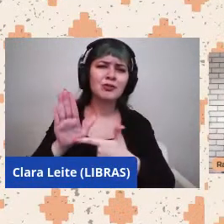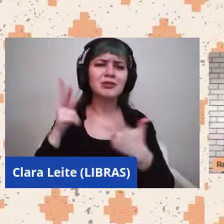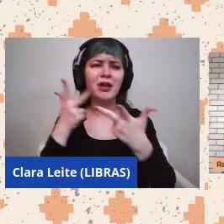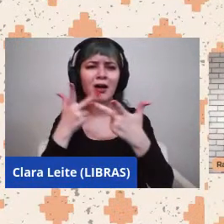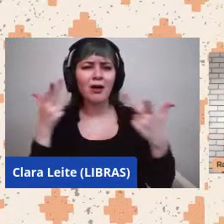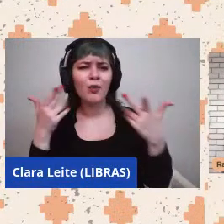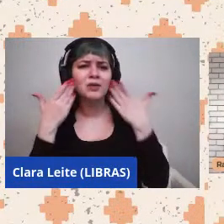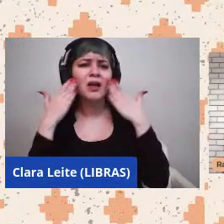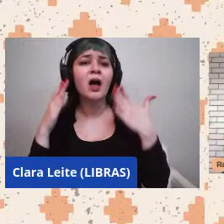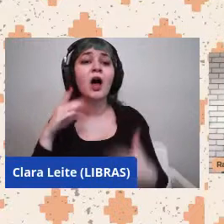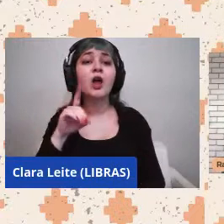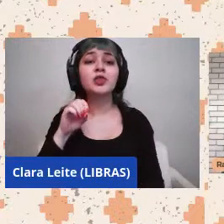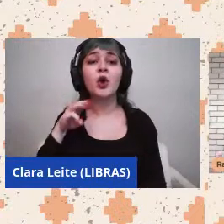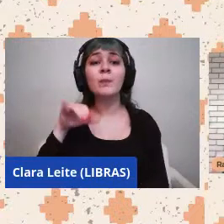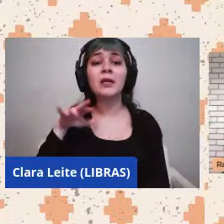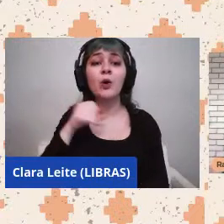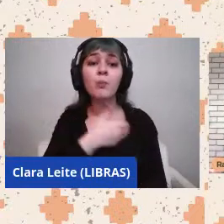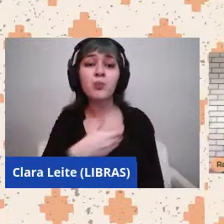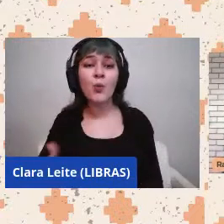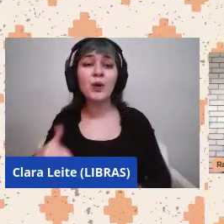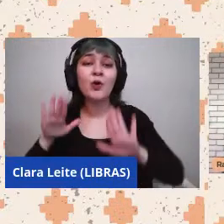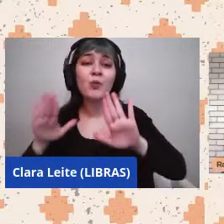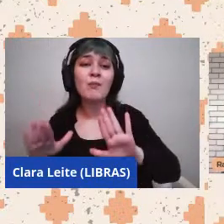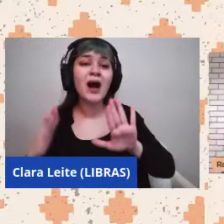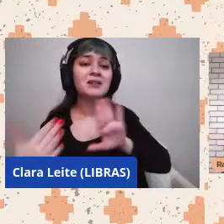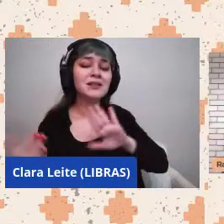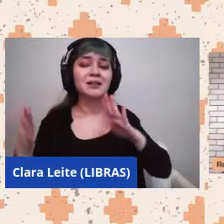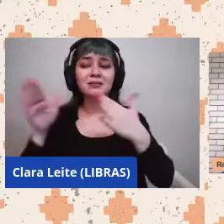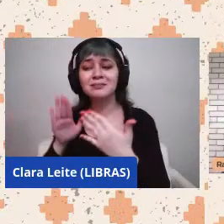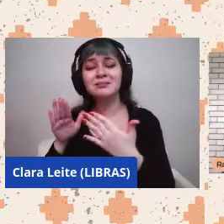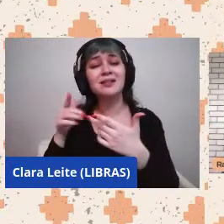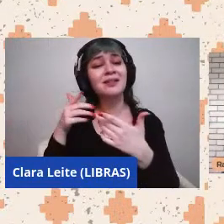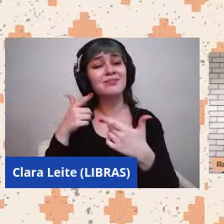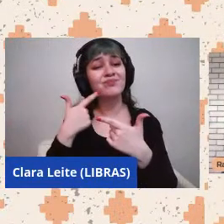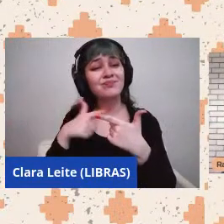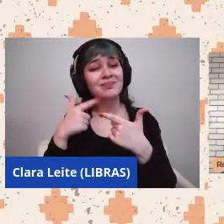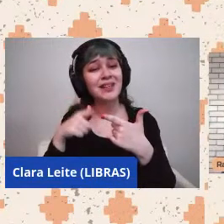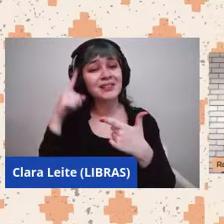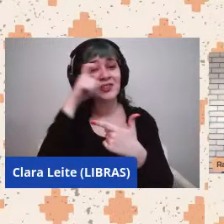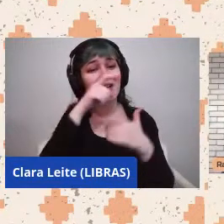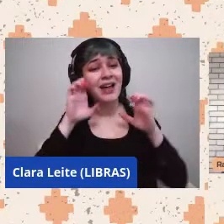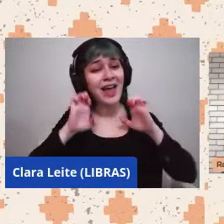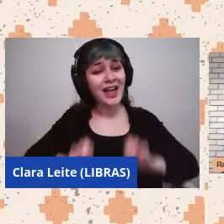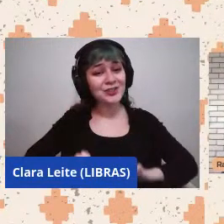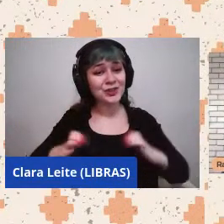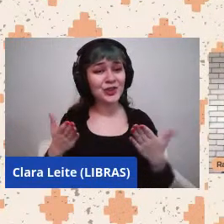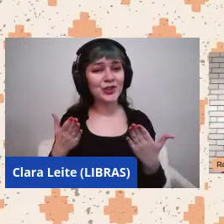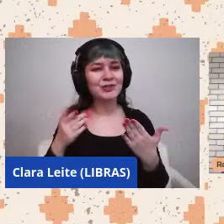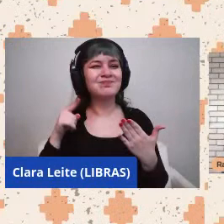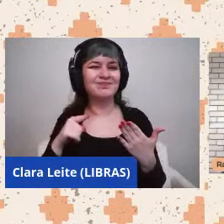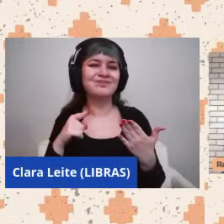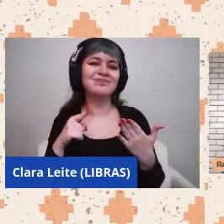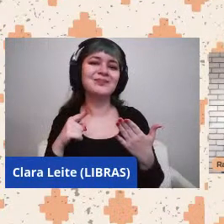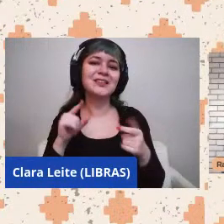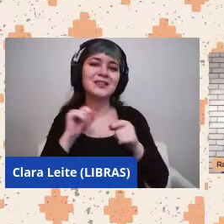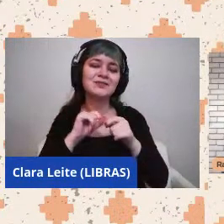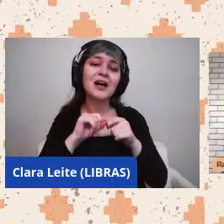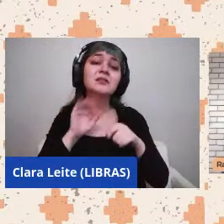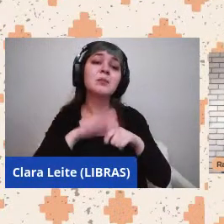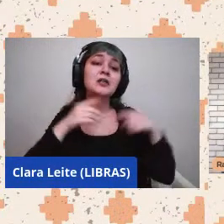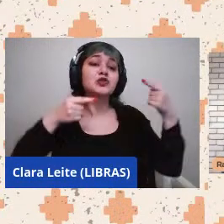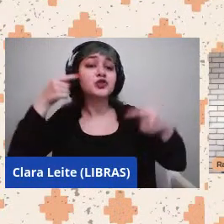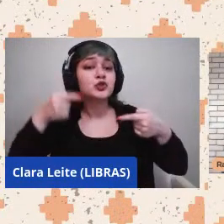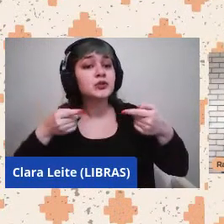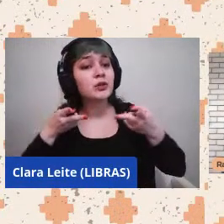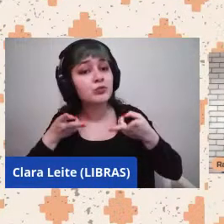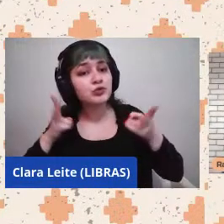public domain, and issues that are coming from a kind of, an ethical imperative too. So that's driven things as well.